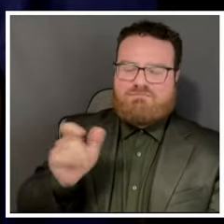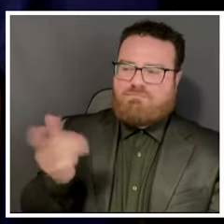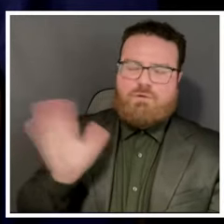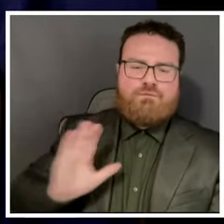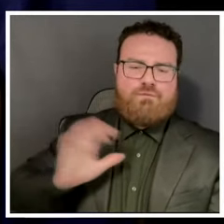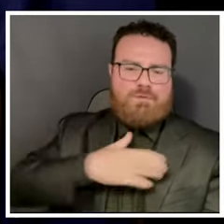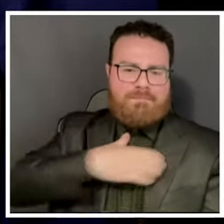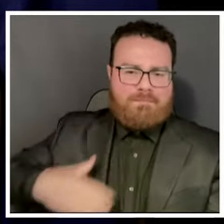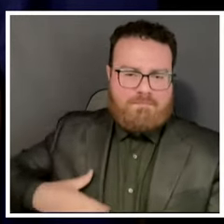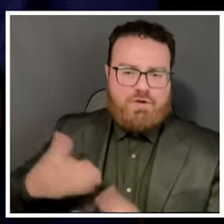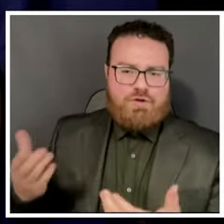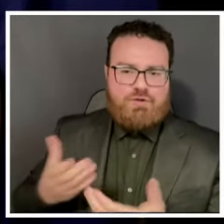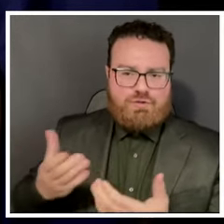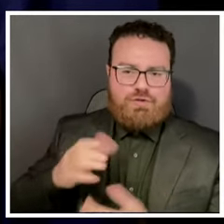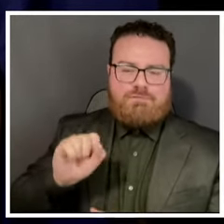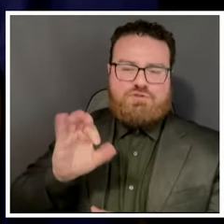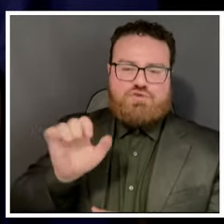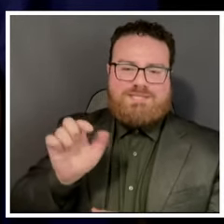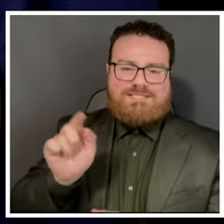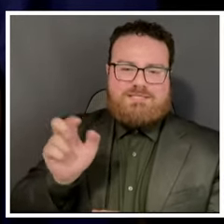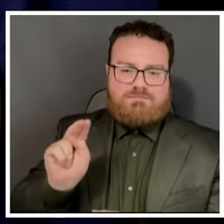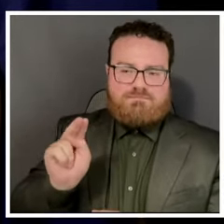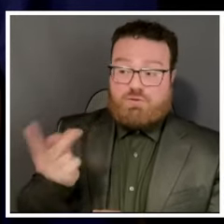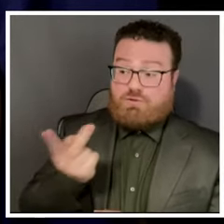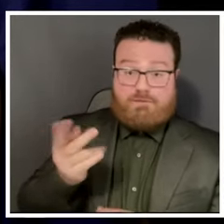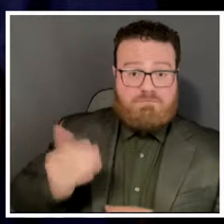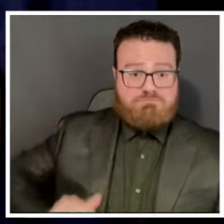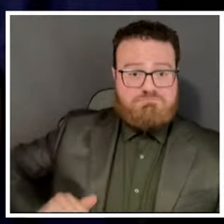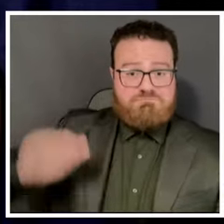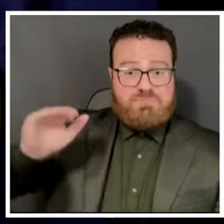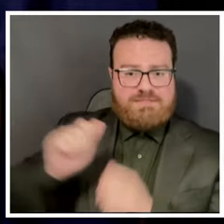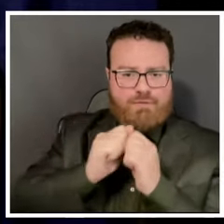Pennsylvania. You know, thanks to the mayor,